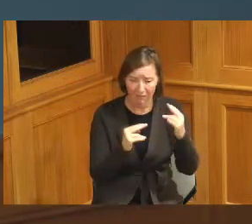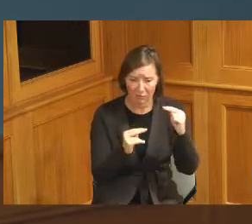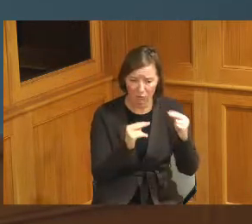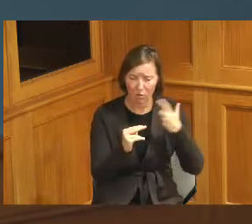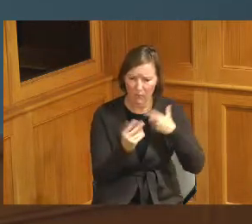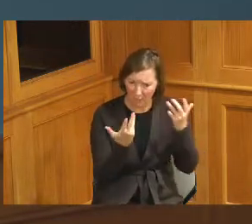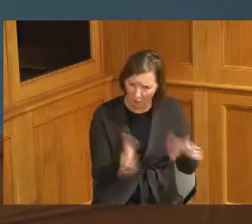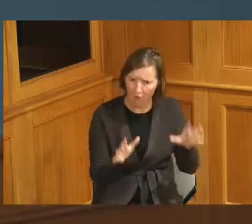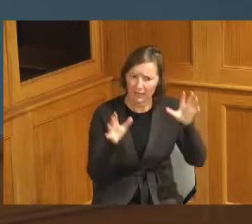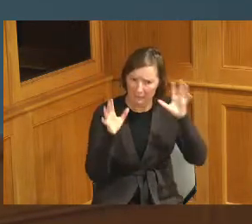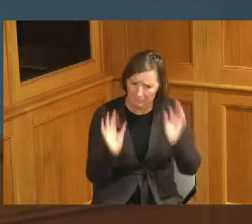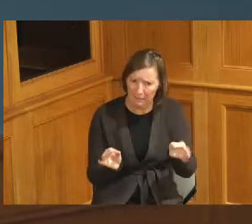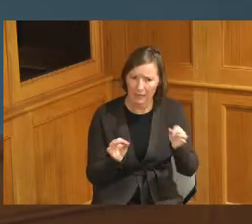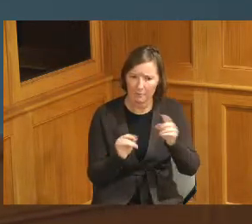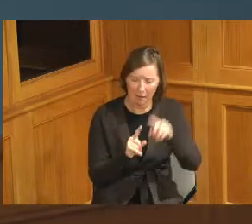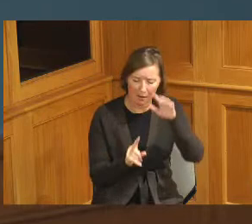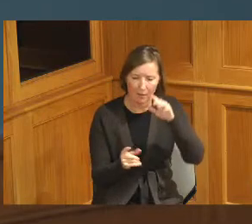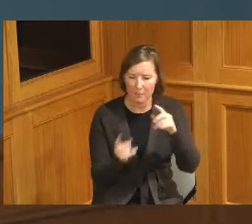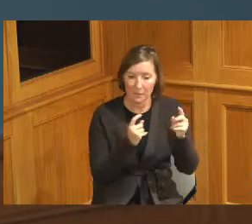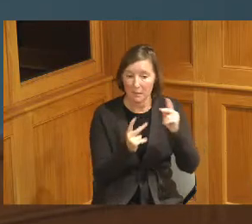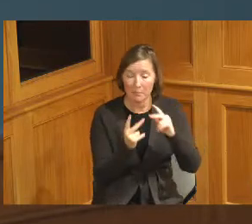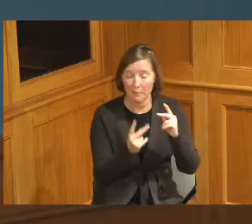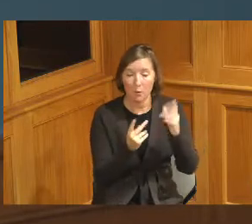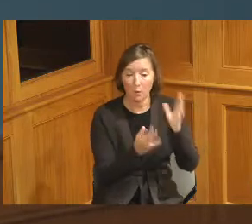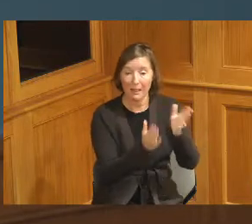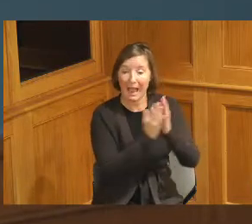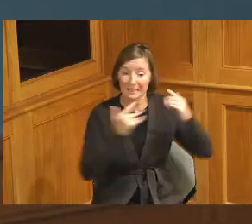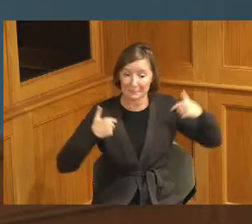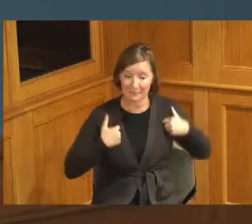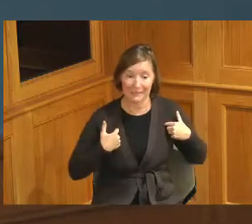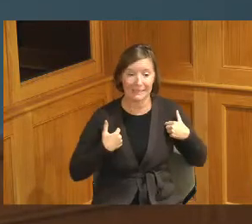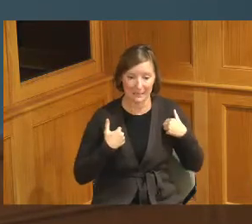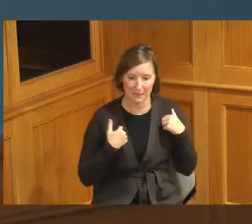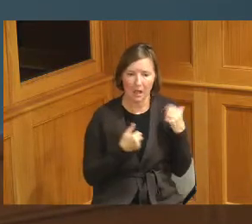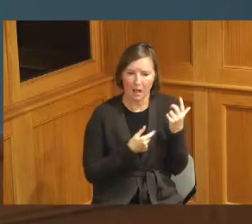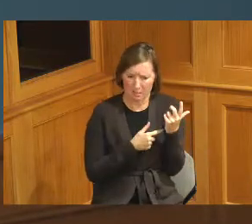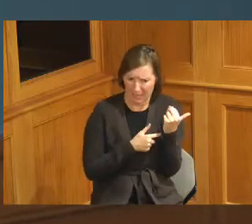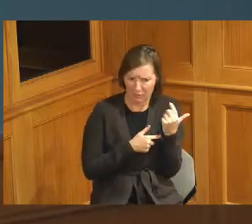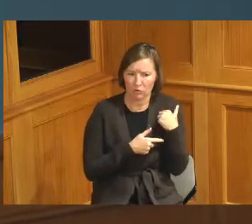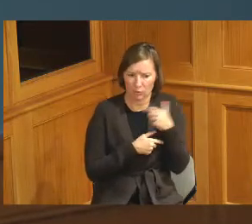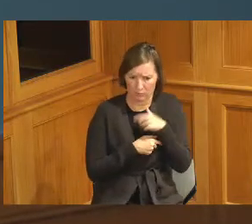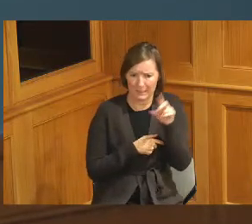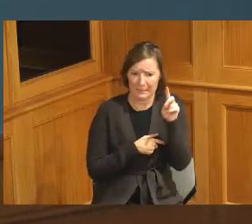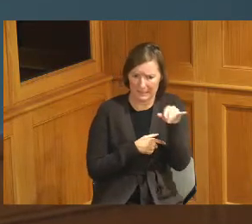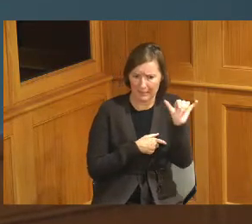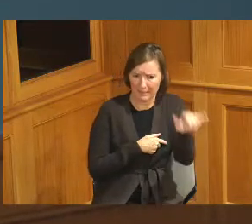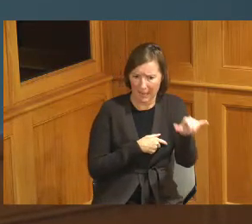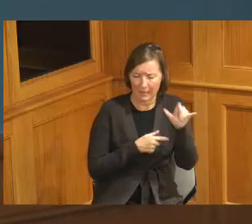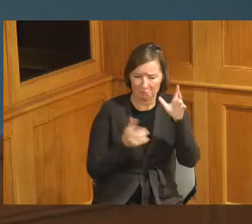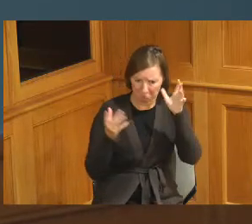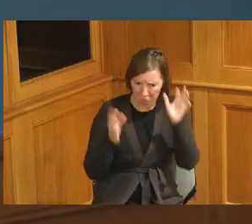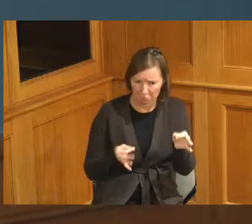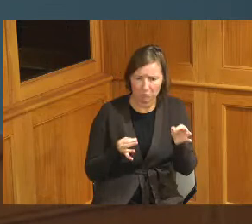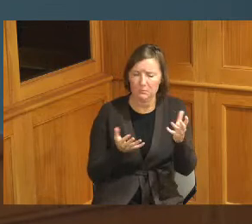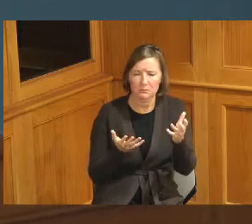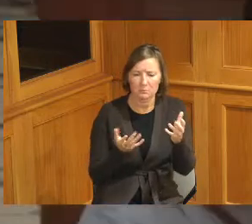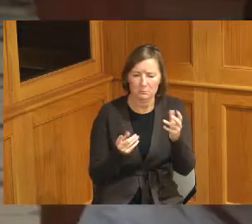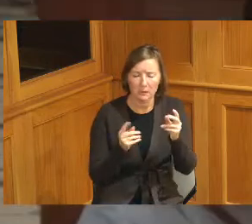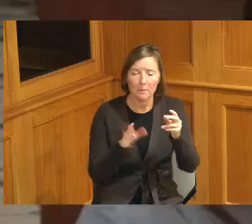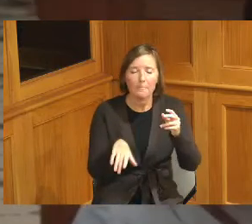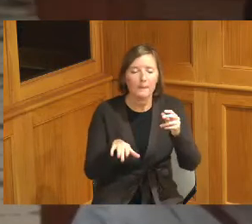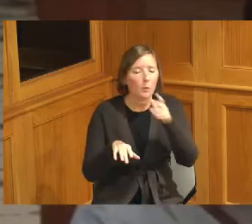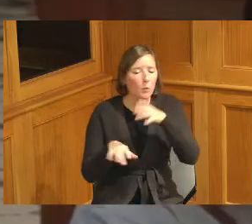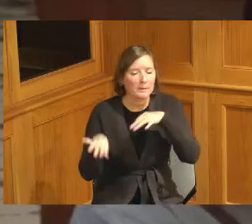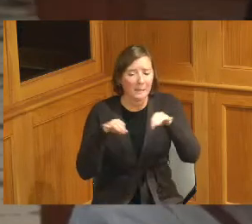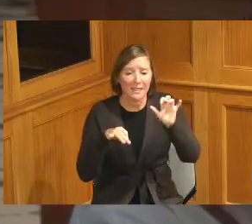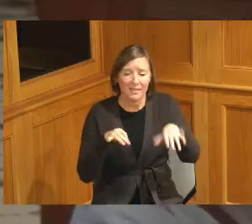I got all these questions coming at me when we did all that last year. Yeah, and as I said, the small business event was wildly